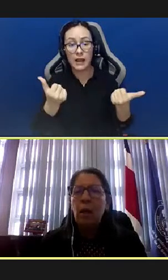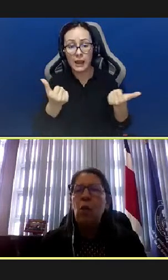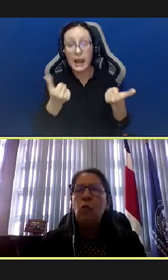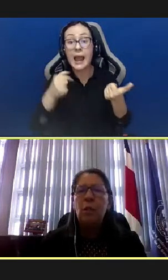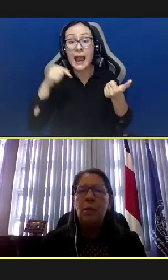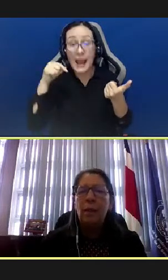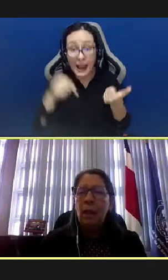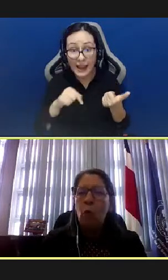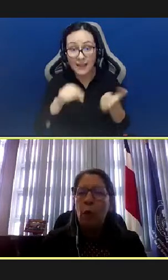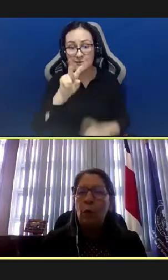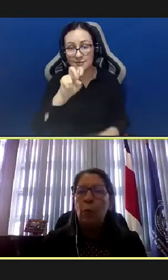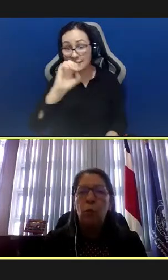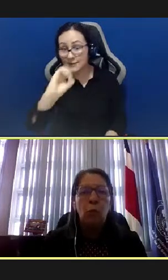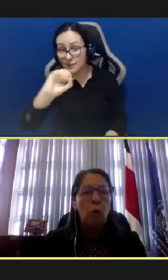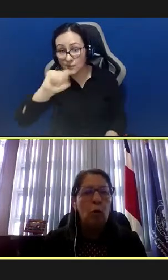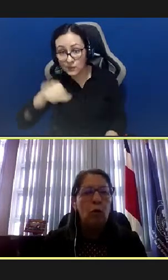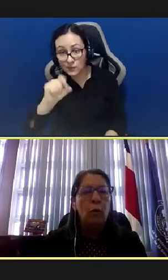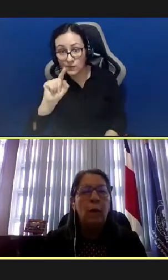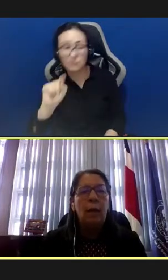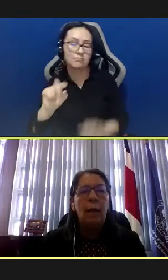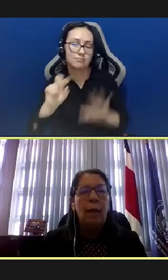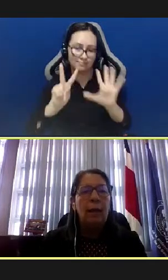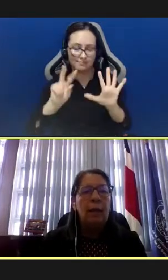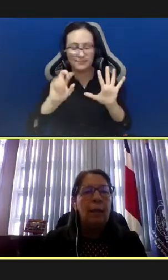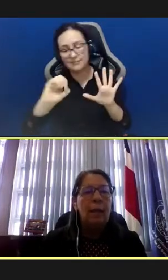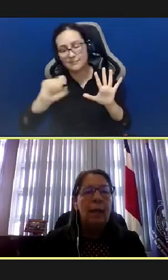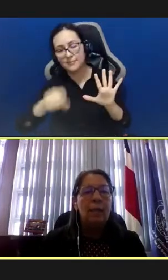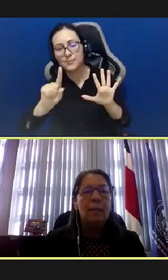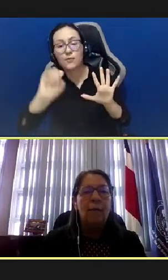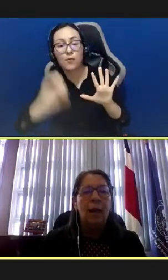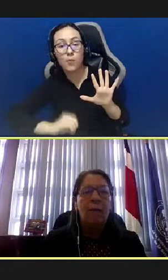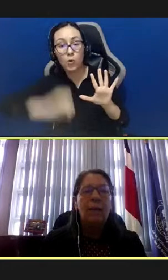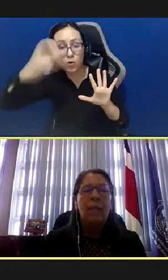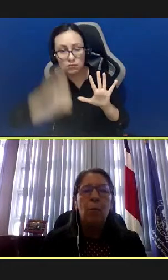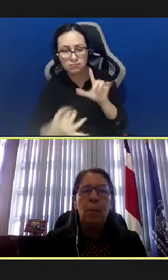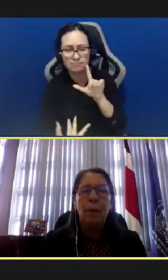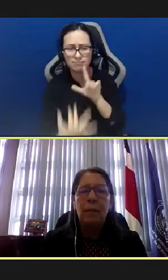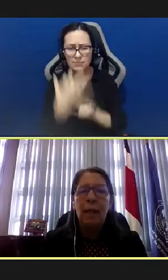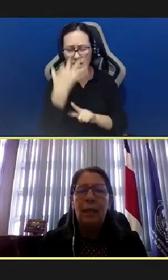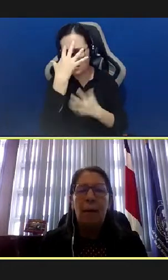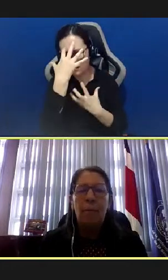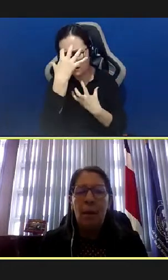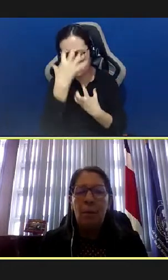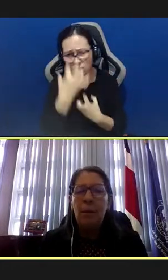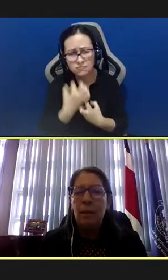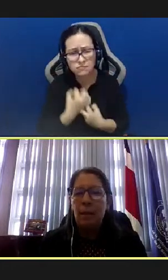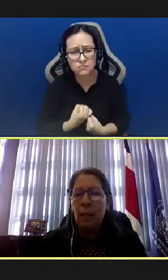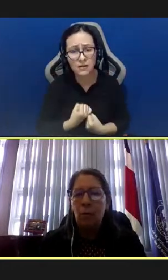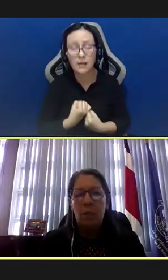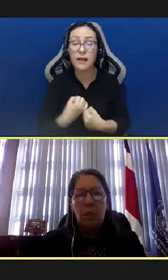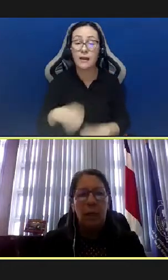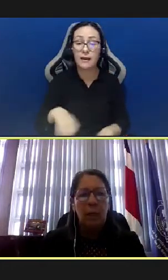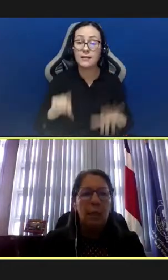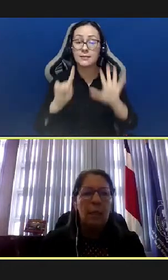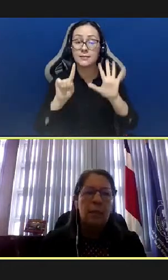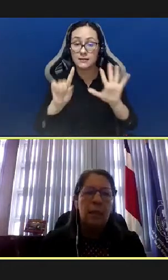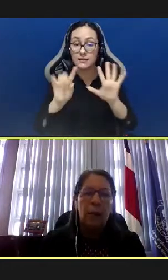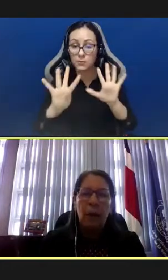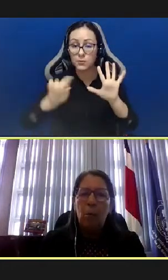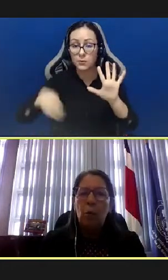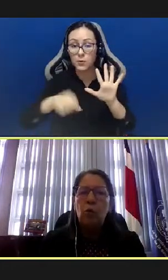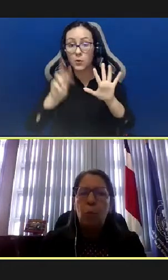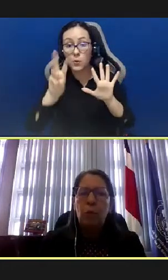were without jobs by COVID had, as a result of COVID-19, showed signs of depression.